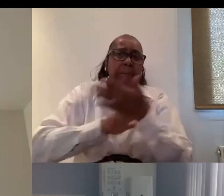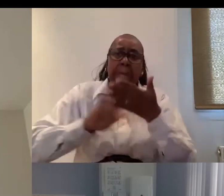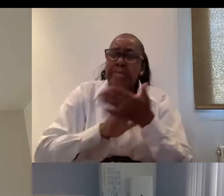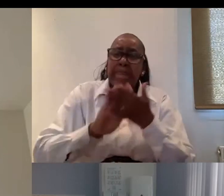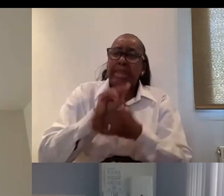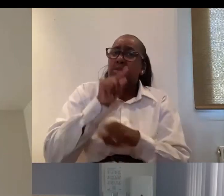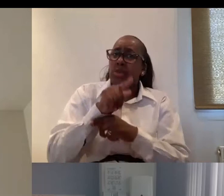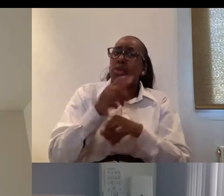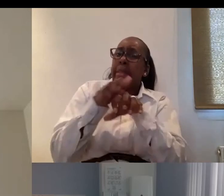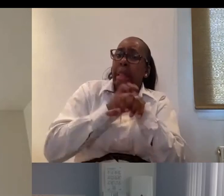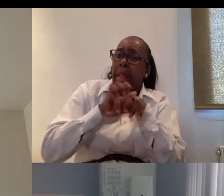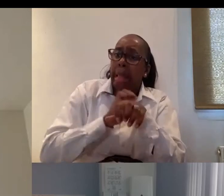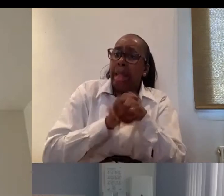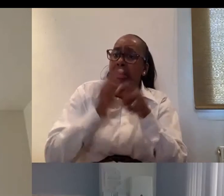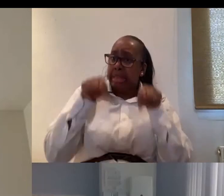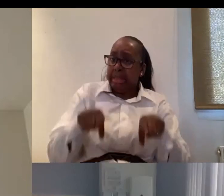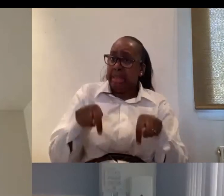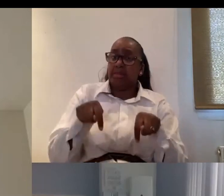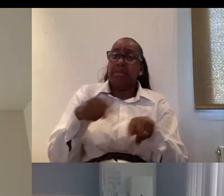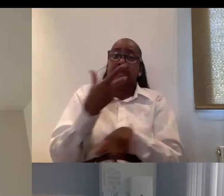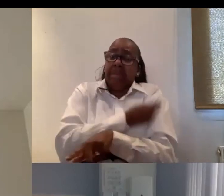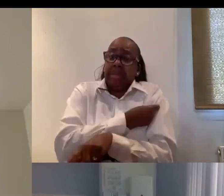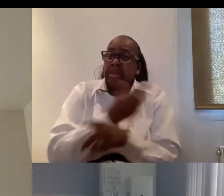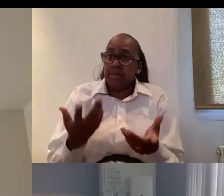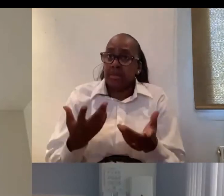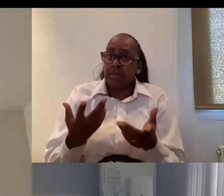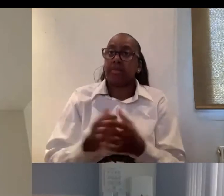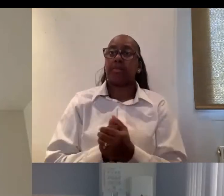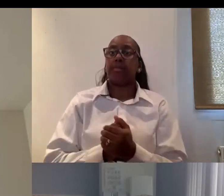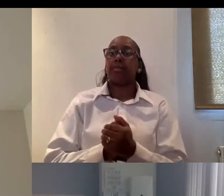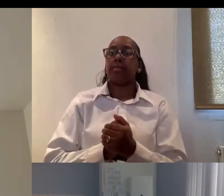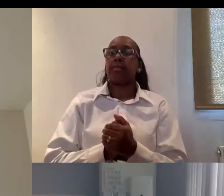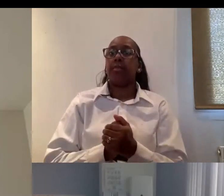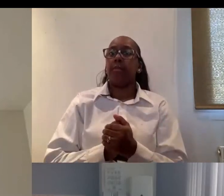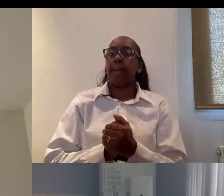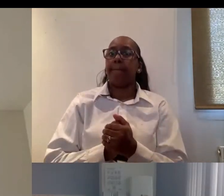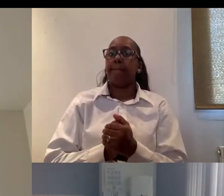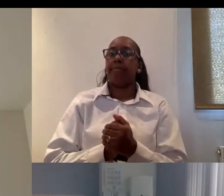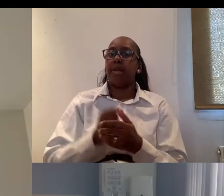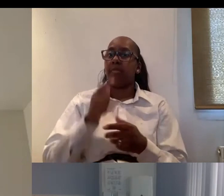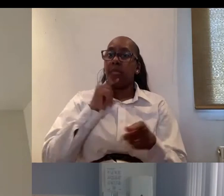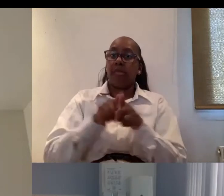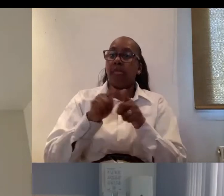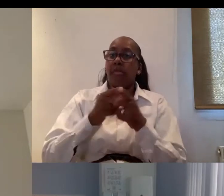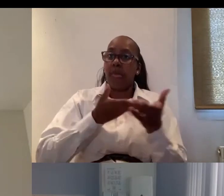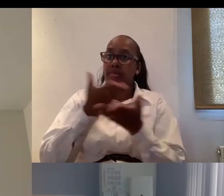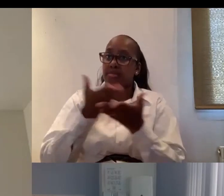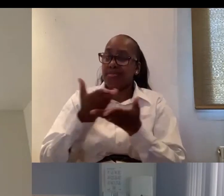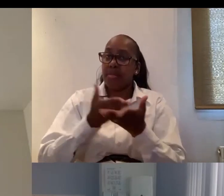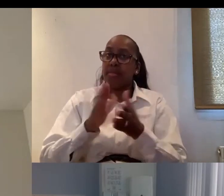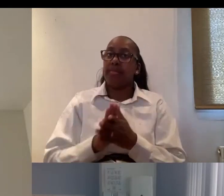mean you will react adversely to the COVID-19 vaccine, and everything else that we've discussed in this webinar so